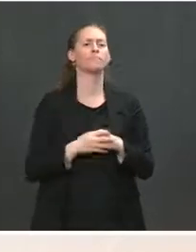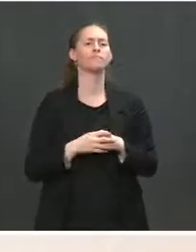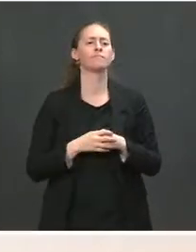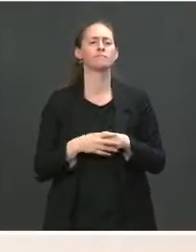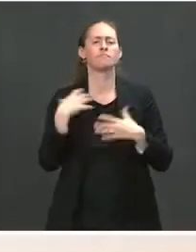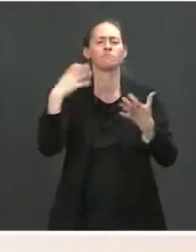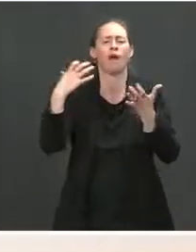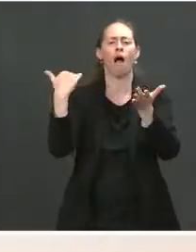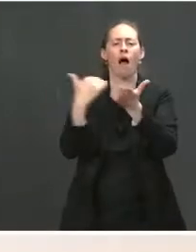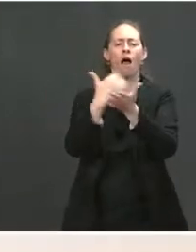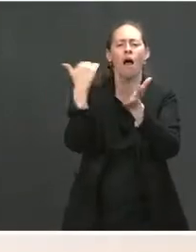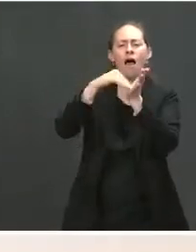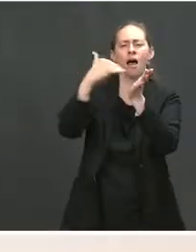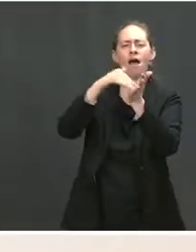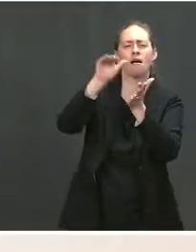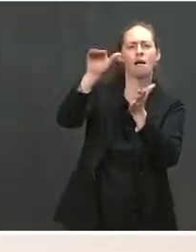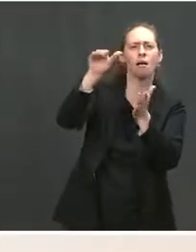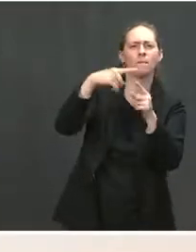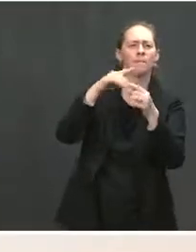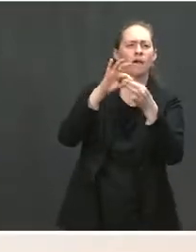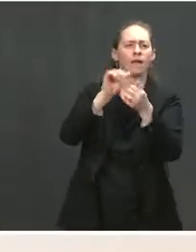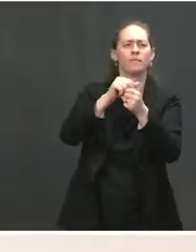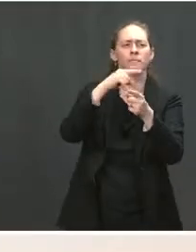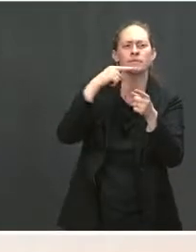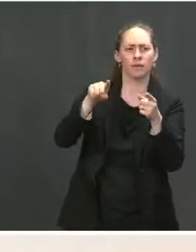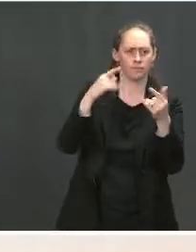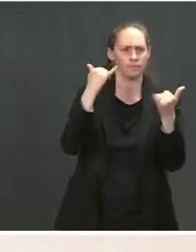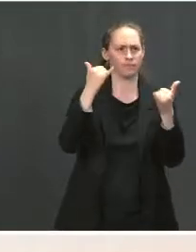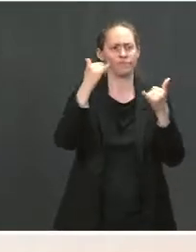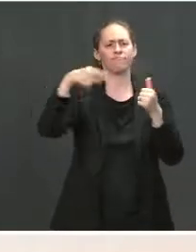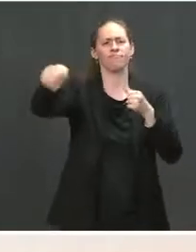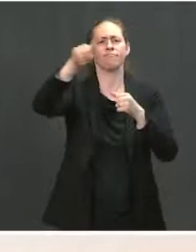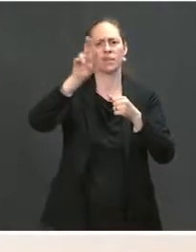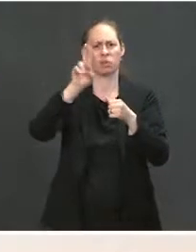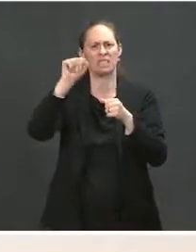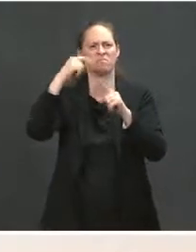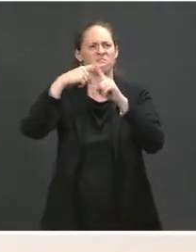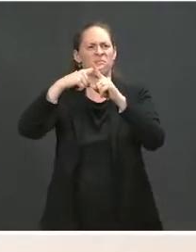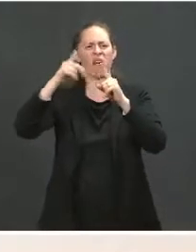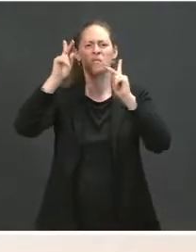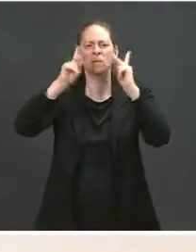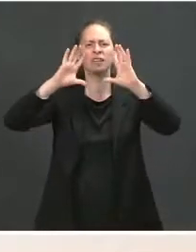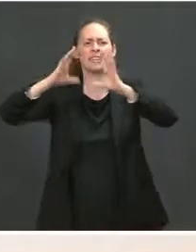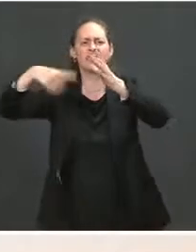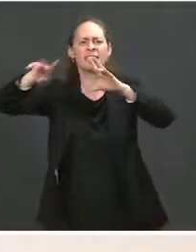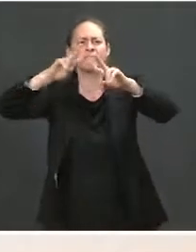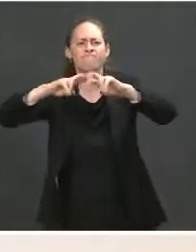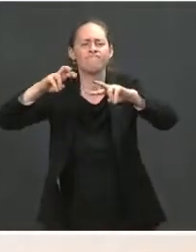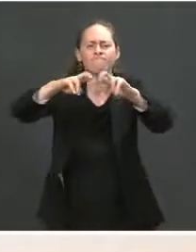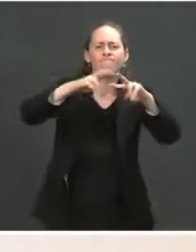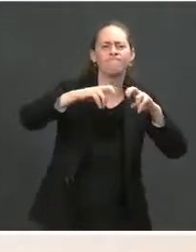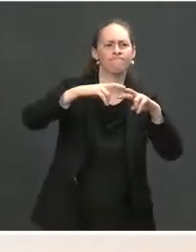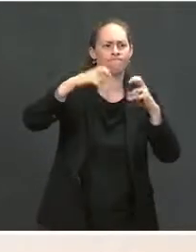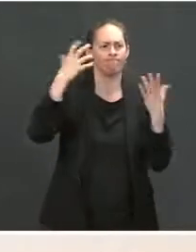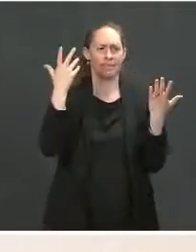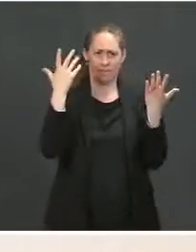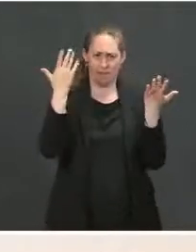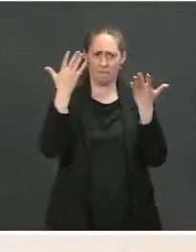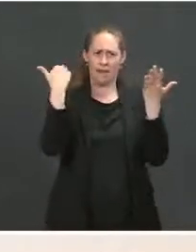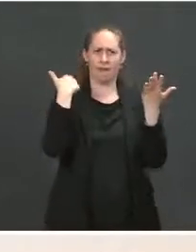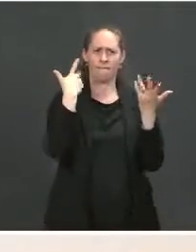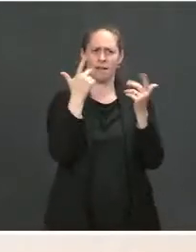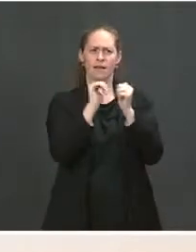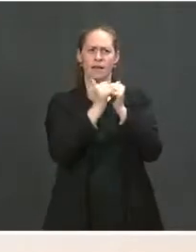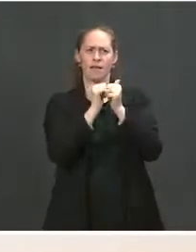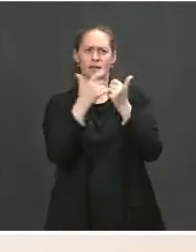the White House and the U.S. intelligence community have a better sense now of what the impact of the SolarWinds attack